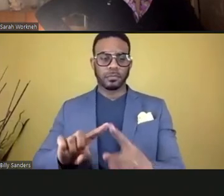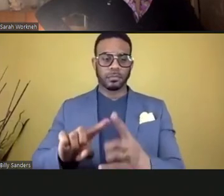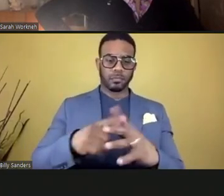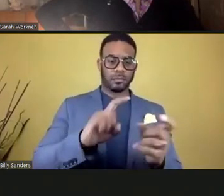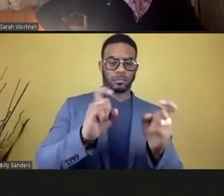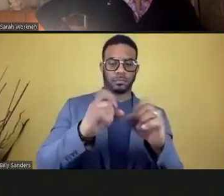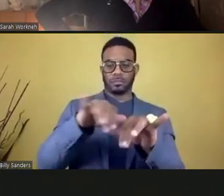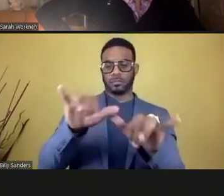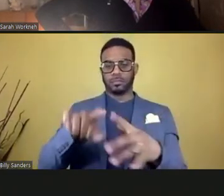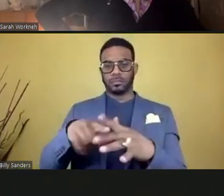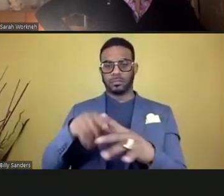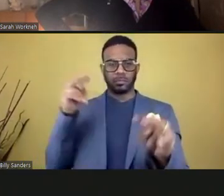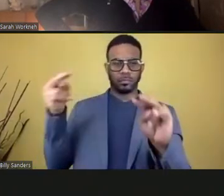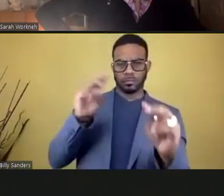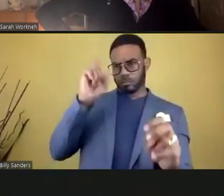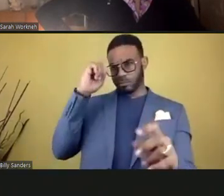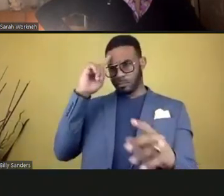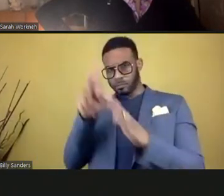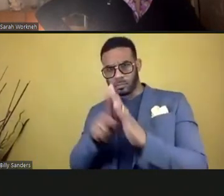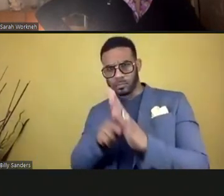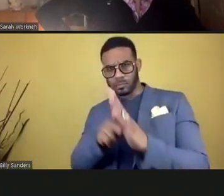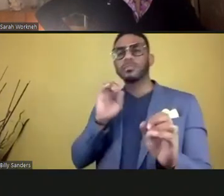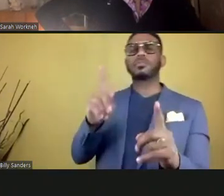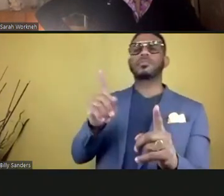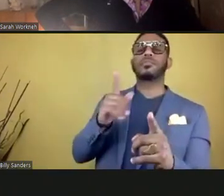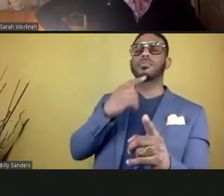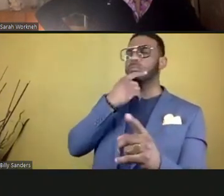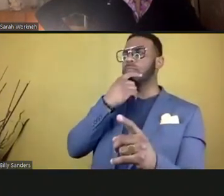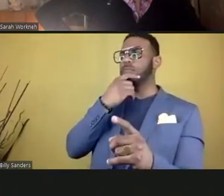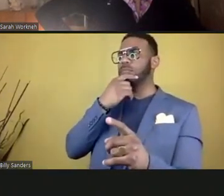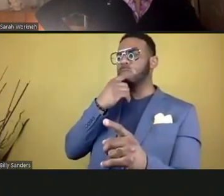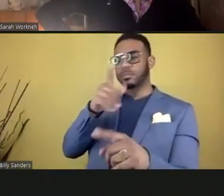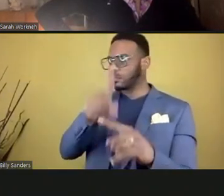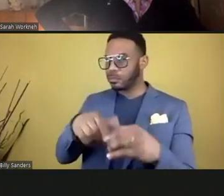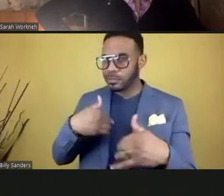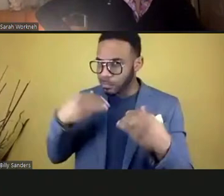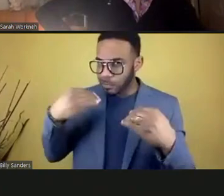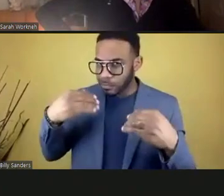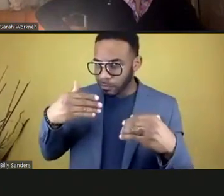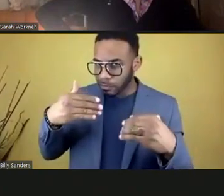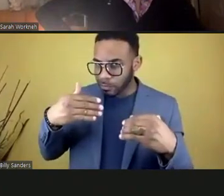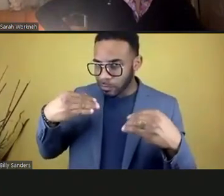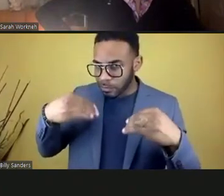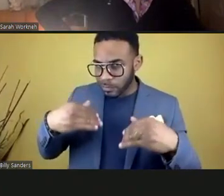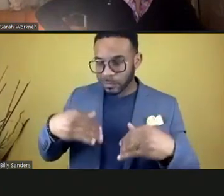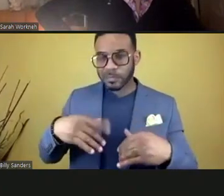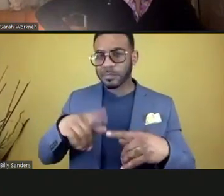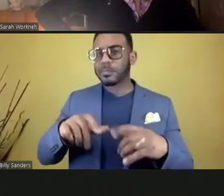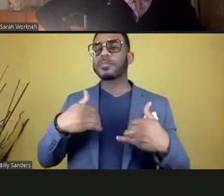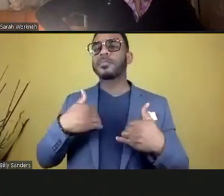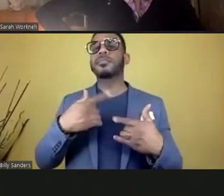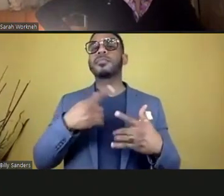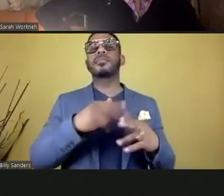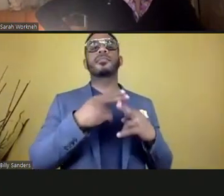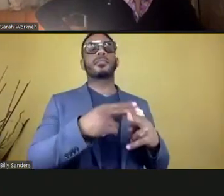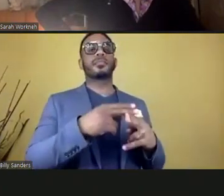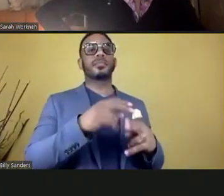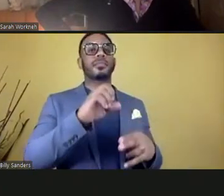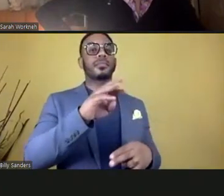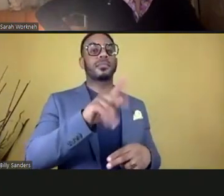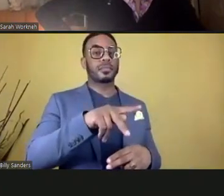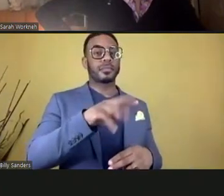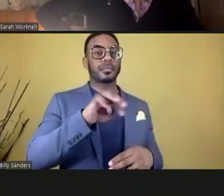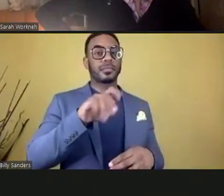And so then you start to look at government policies and say, okay, you can't have garage sales, but you can have what they call swap meets